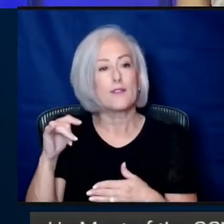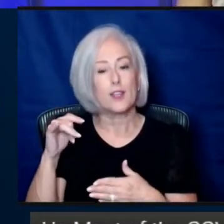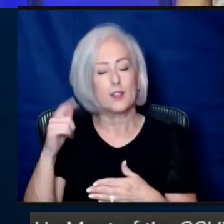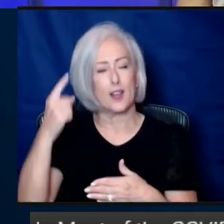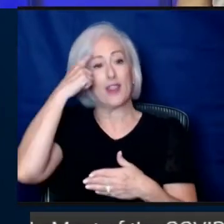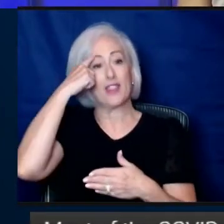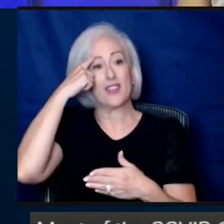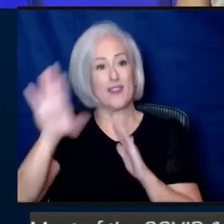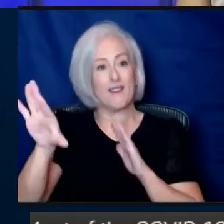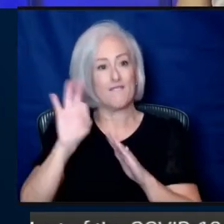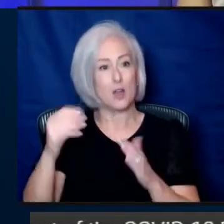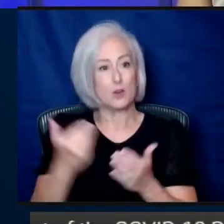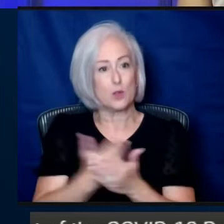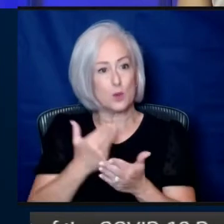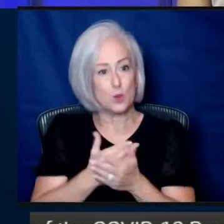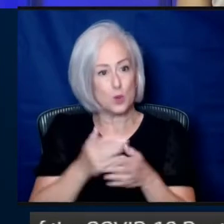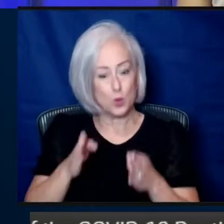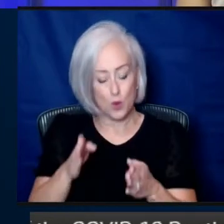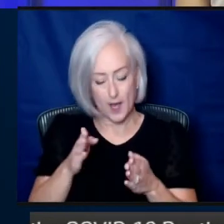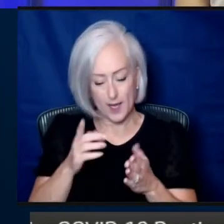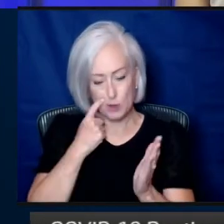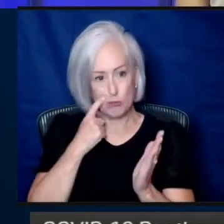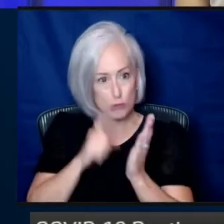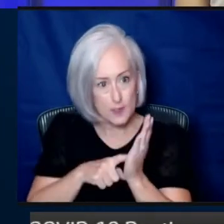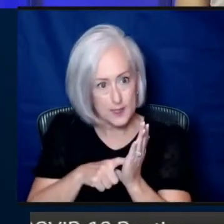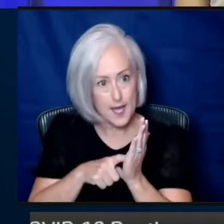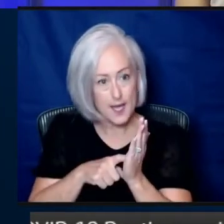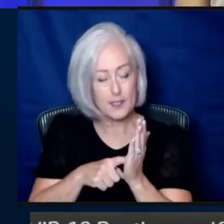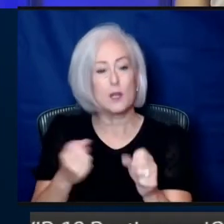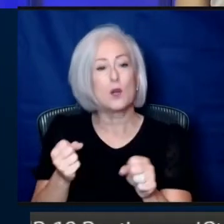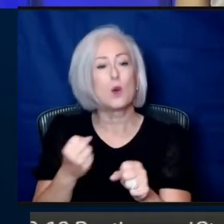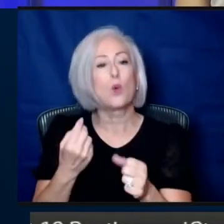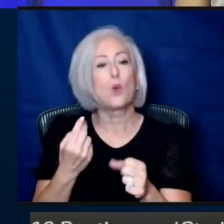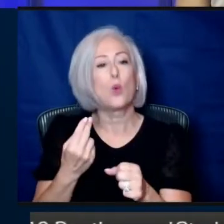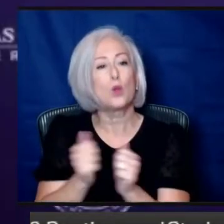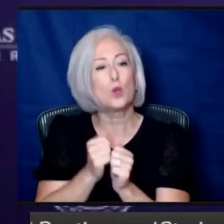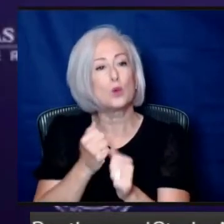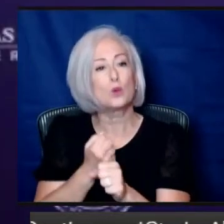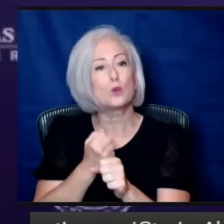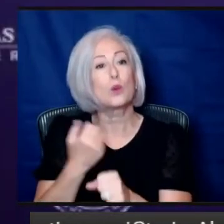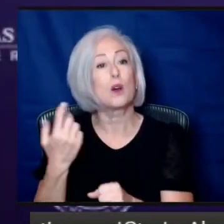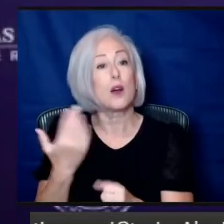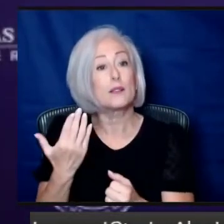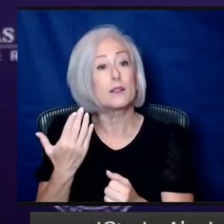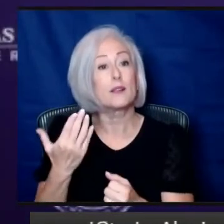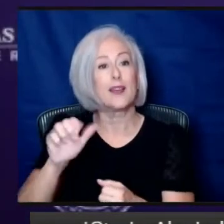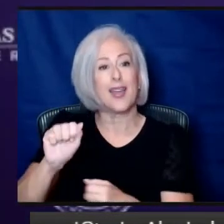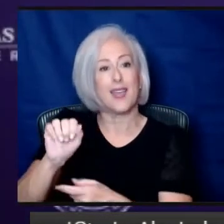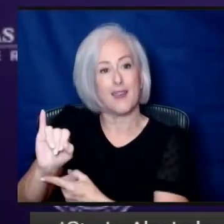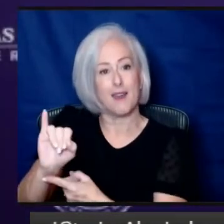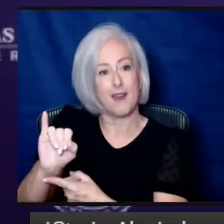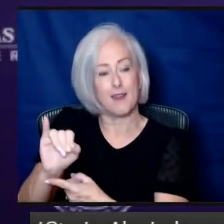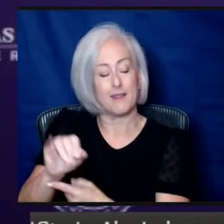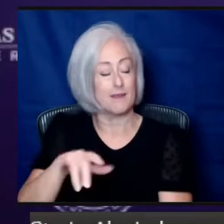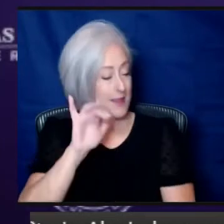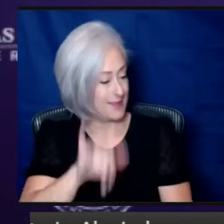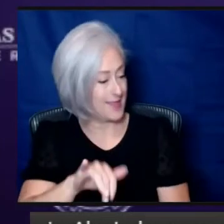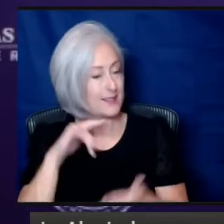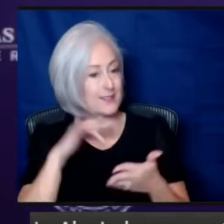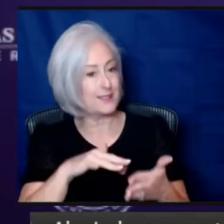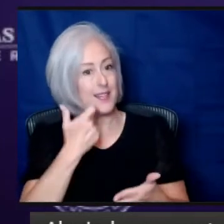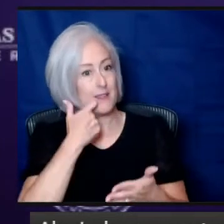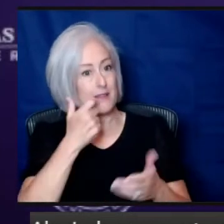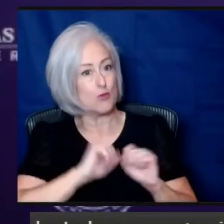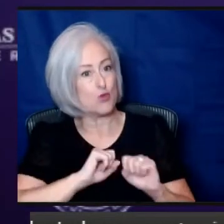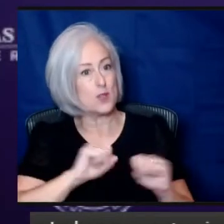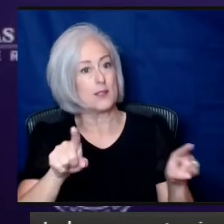artificial intelligence. Can you tell us a little bit about that? Yeah, this was a study that was just released, and some really exciting data